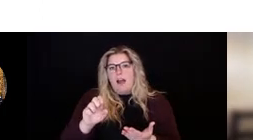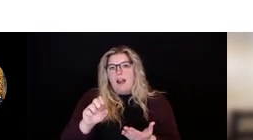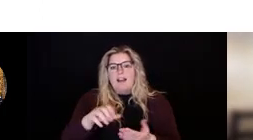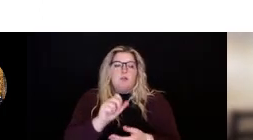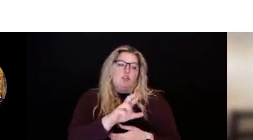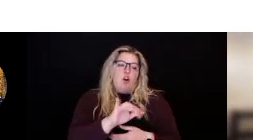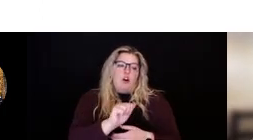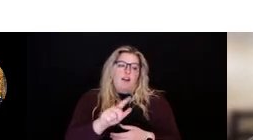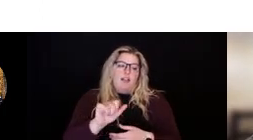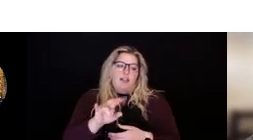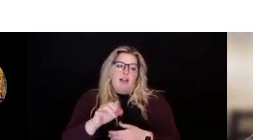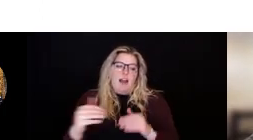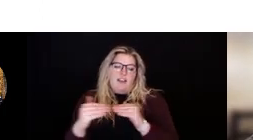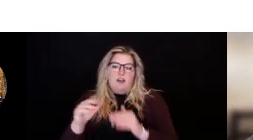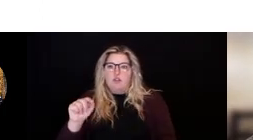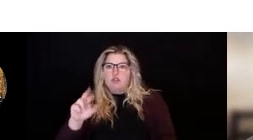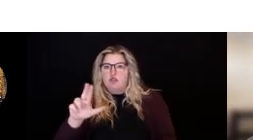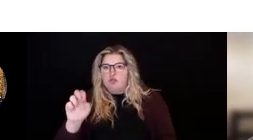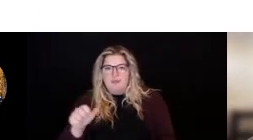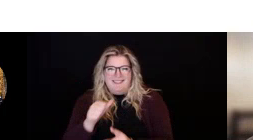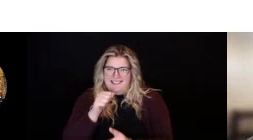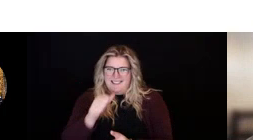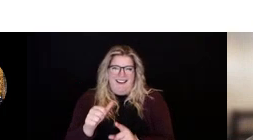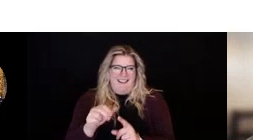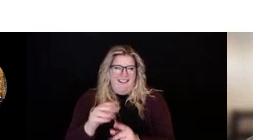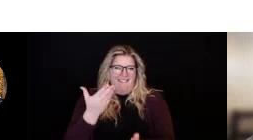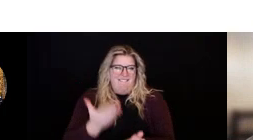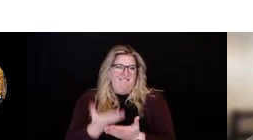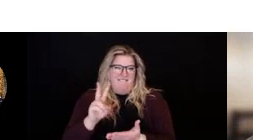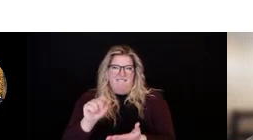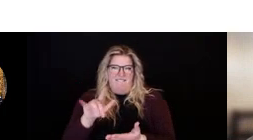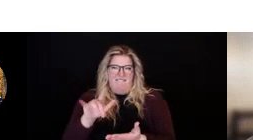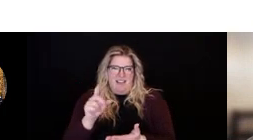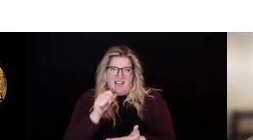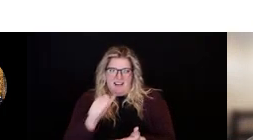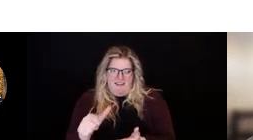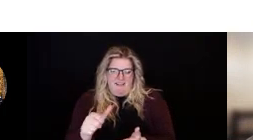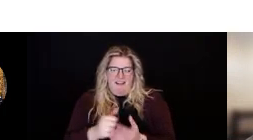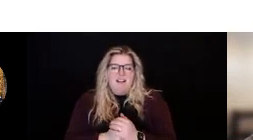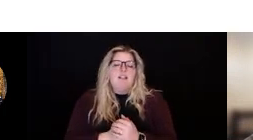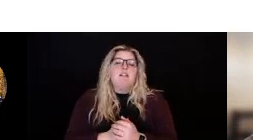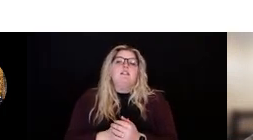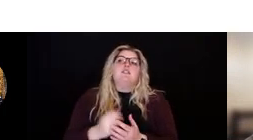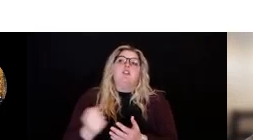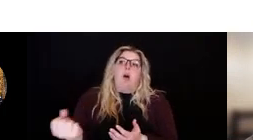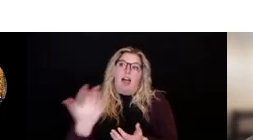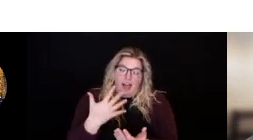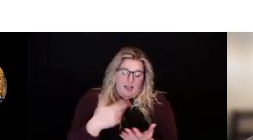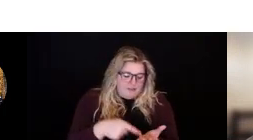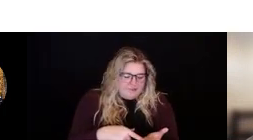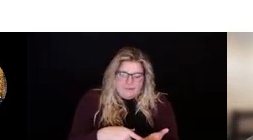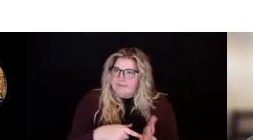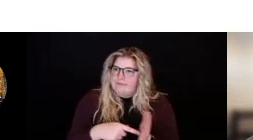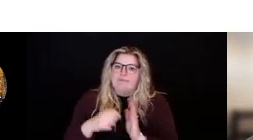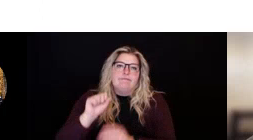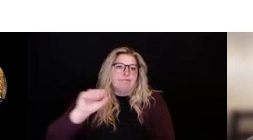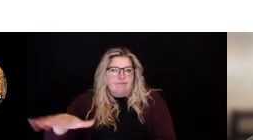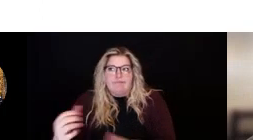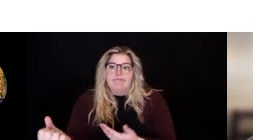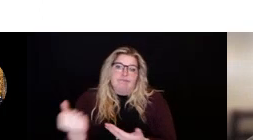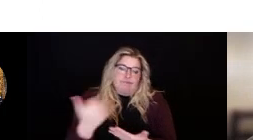true, which is not a valid value for this attribute. So we went through a few iterations like that, where